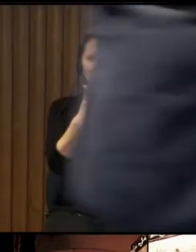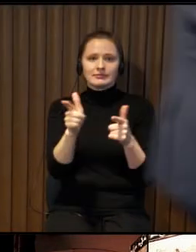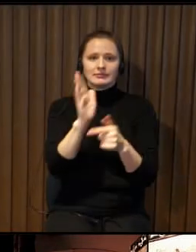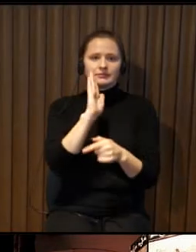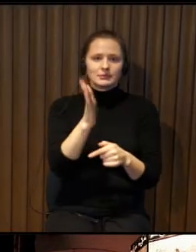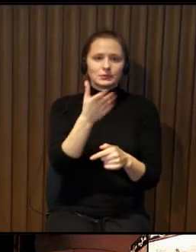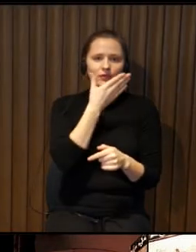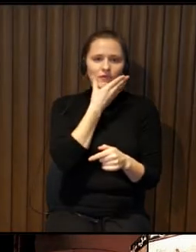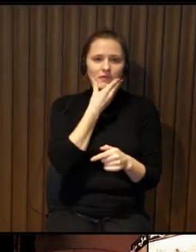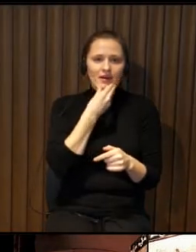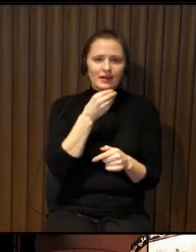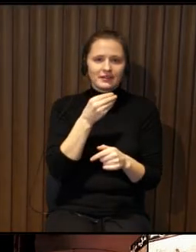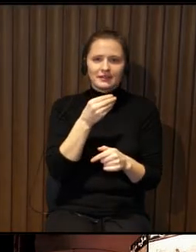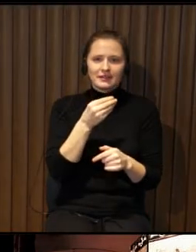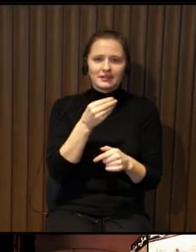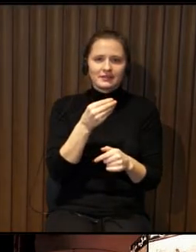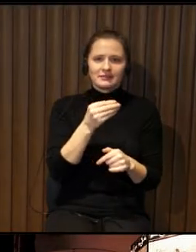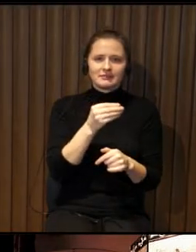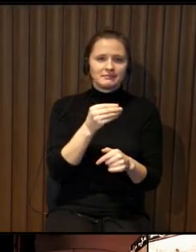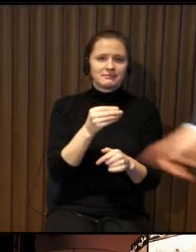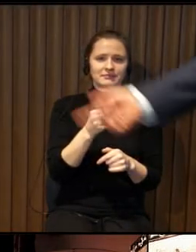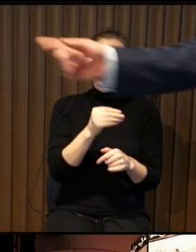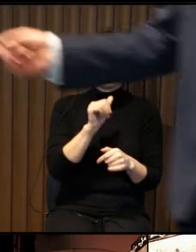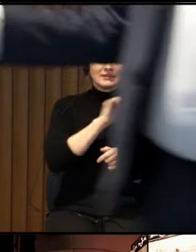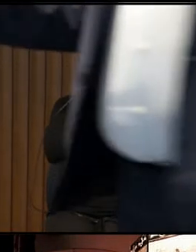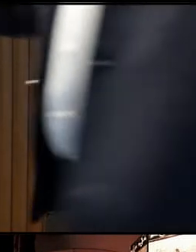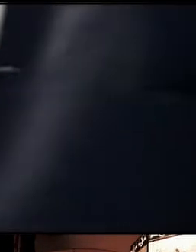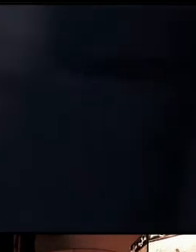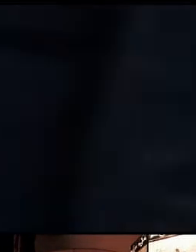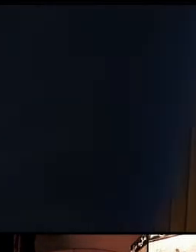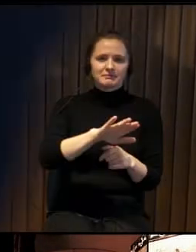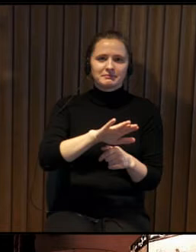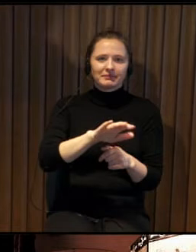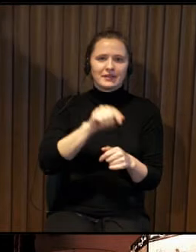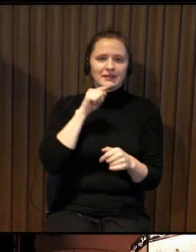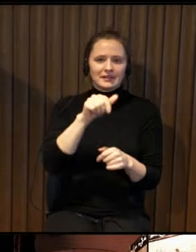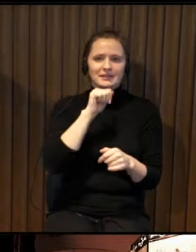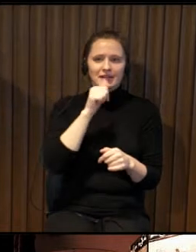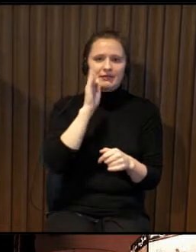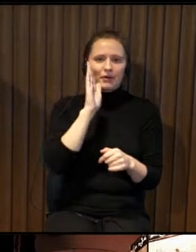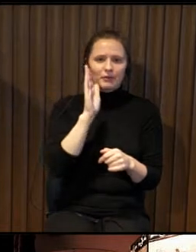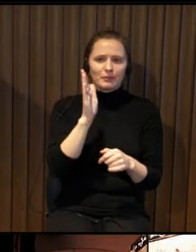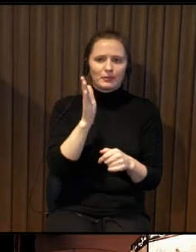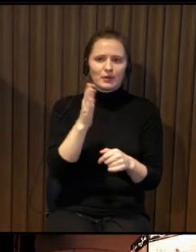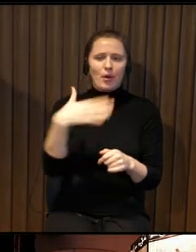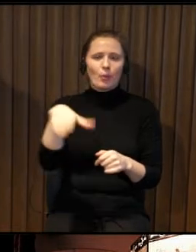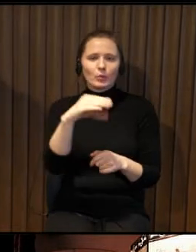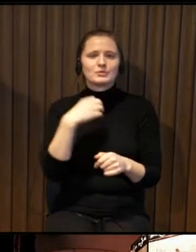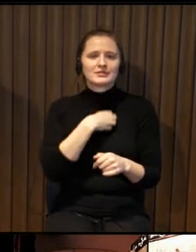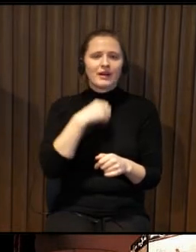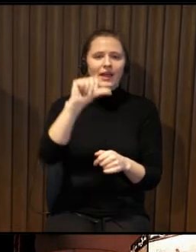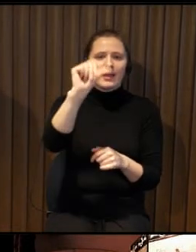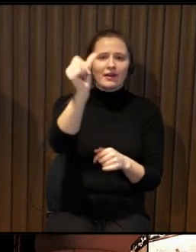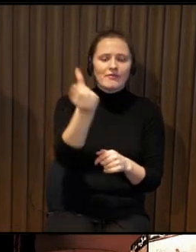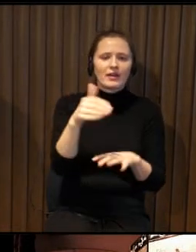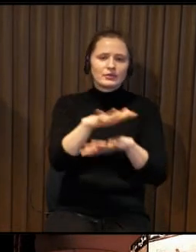create a society that will work for us when we are vulnerable. It helps us to survive the next storm.